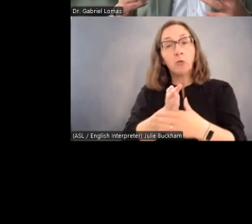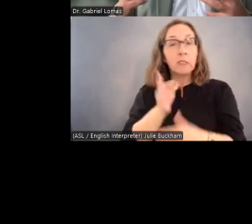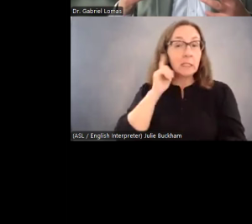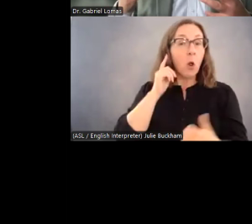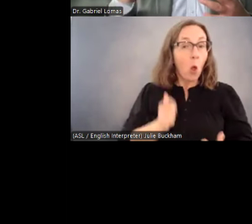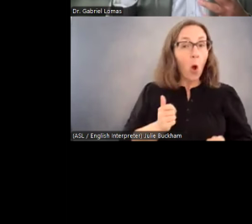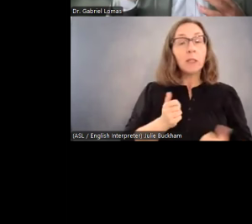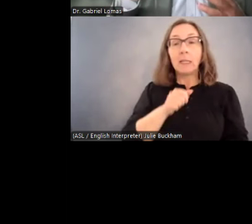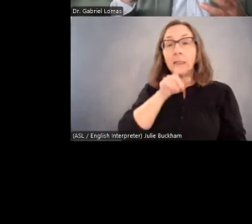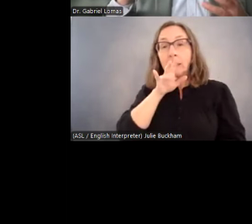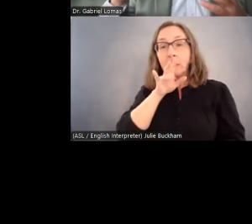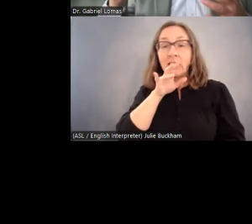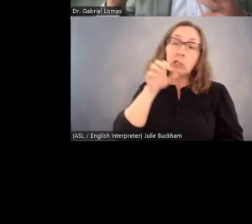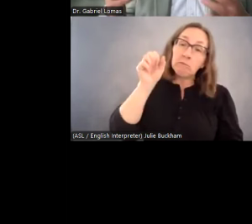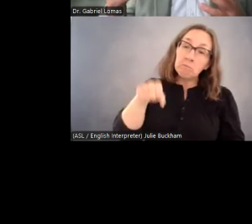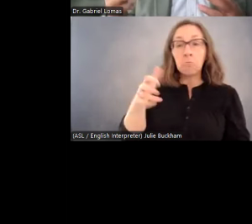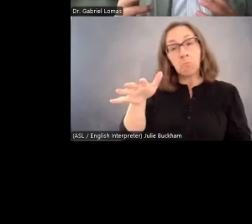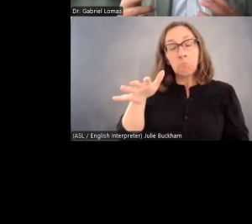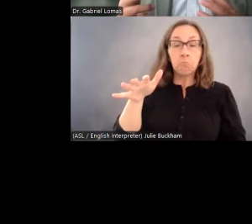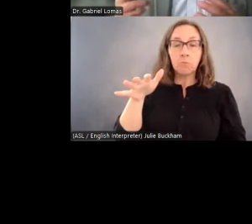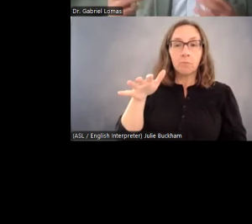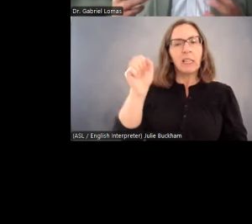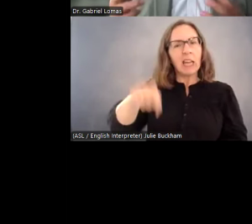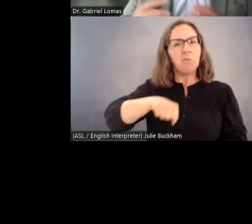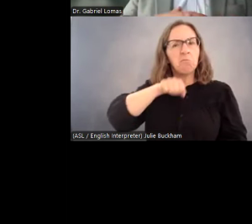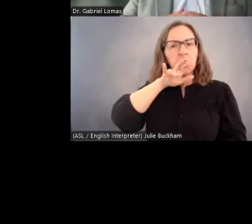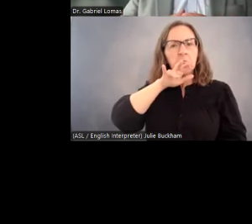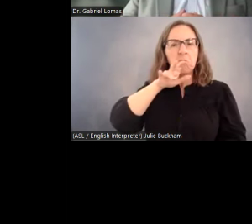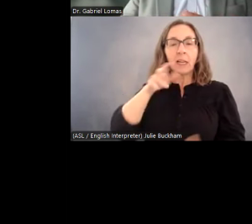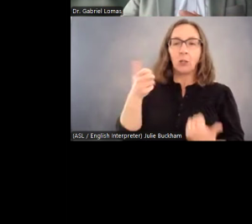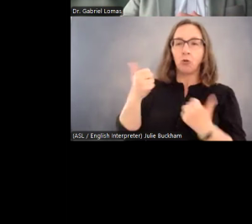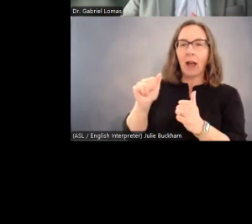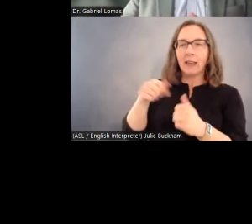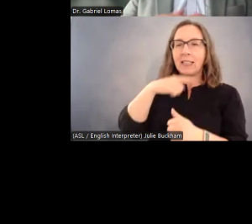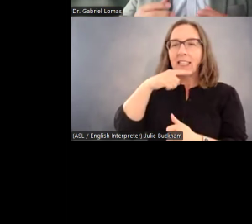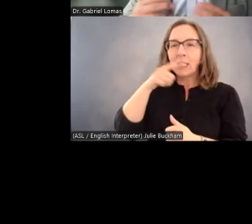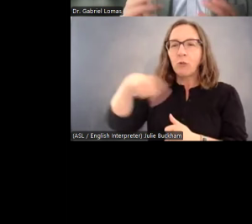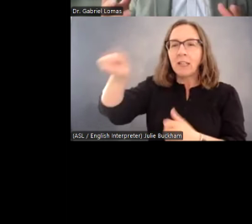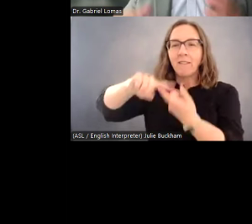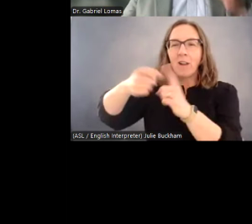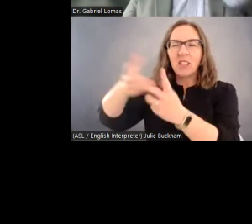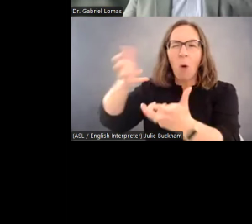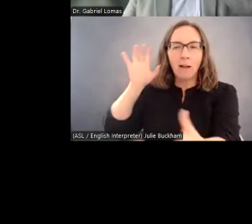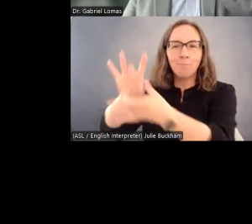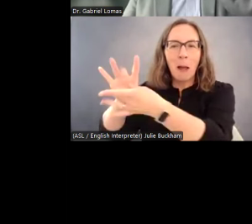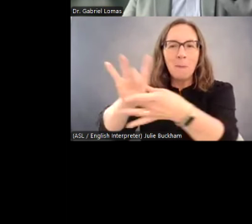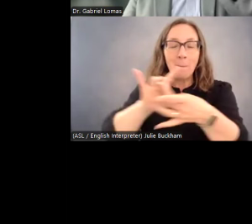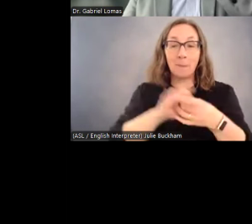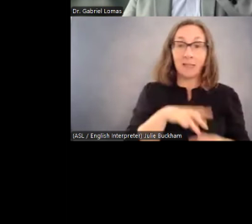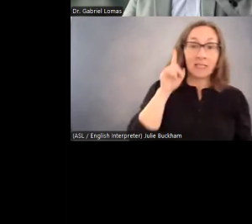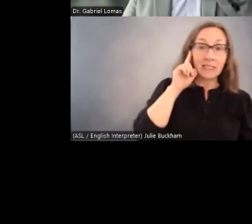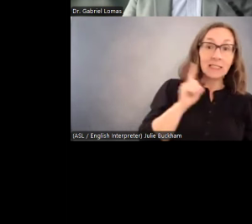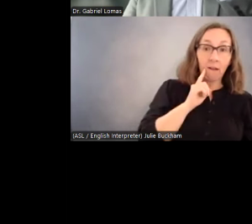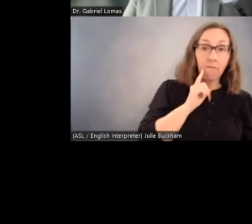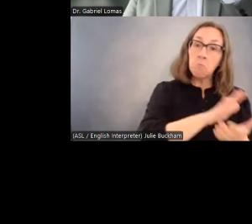with his hearing peers. So he can talk a little, and he's trying to make friends with hearing peers. While his deaf peers are usually kind to